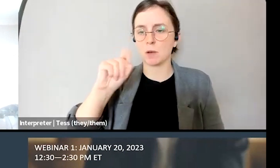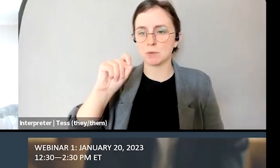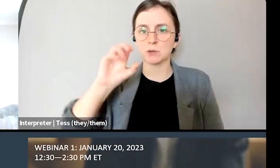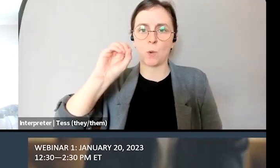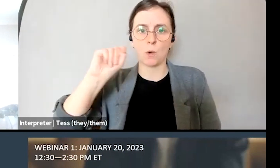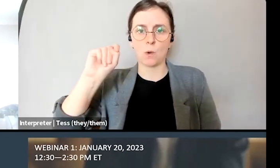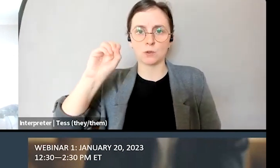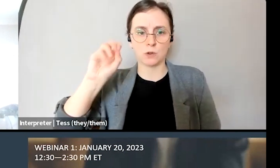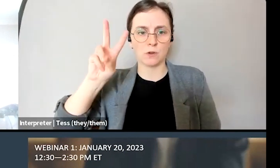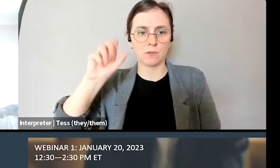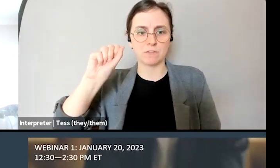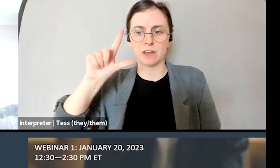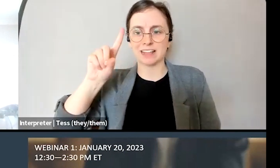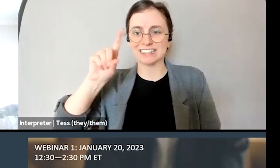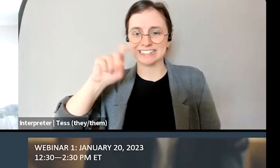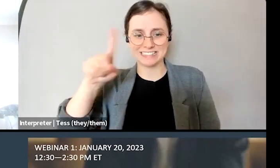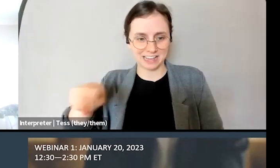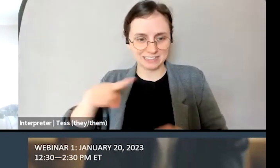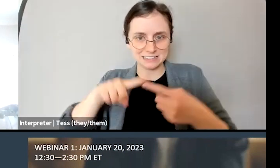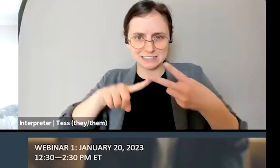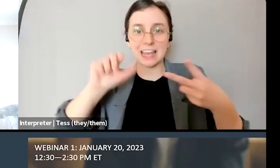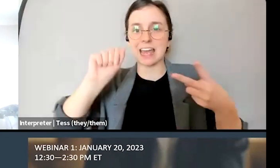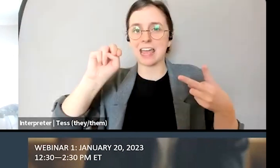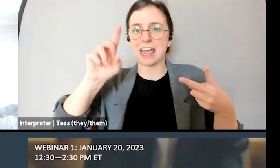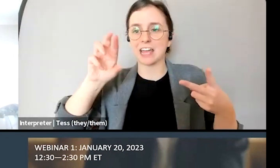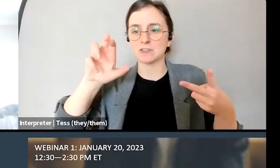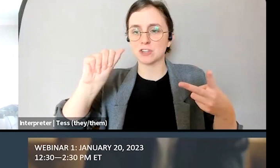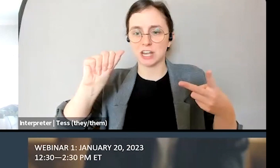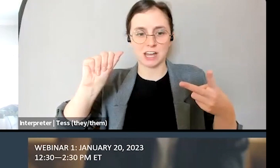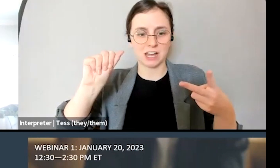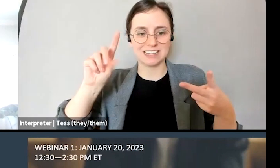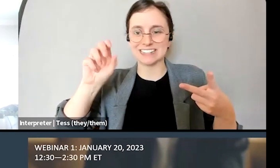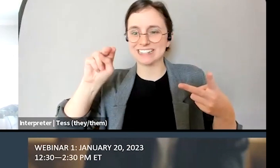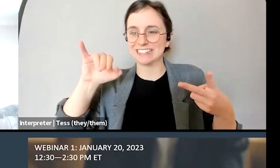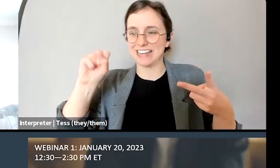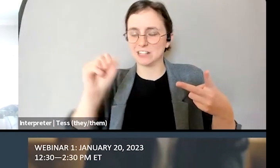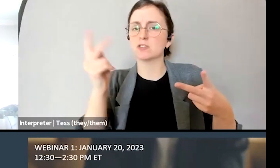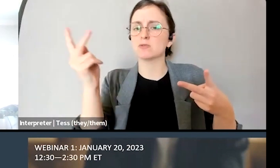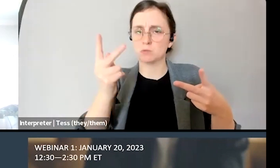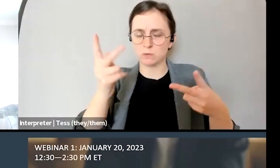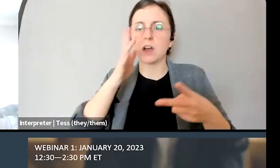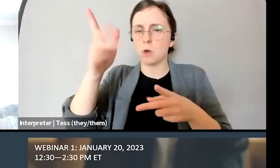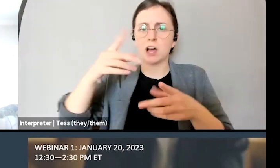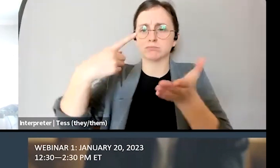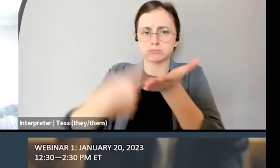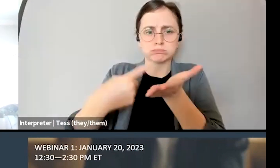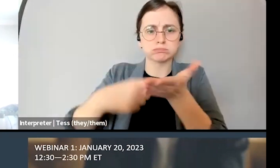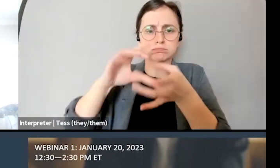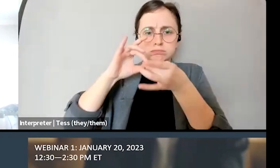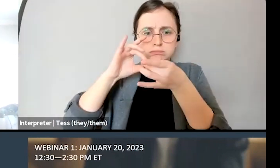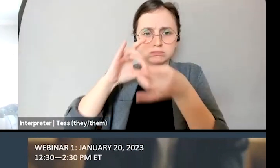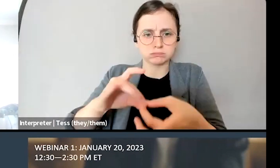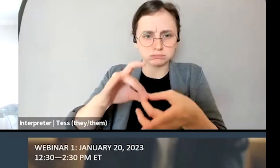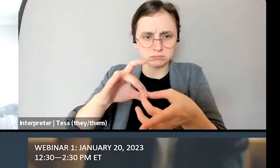cultural competency and humility in 988. Mrs. Andrea Dennis will discuss